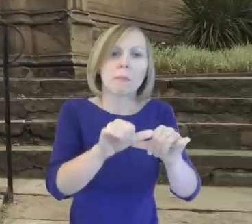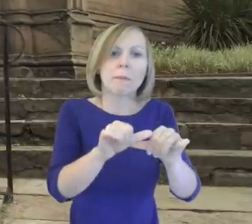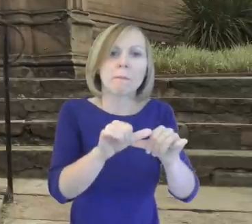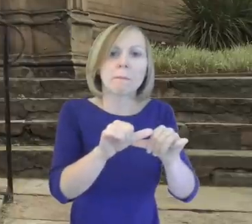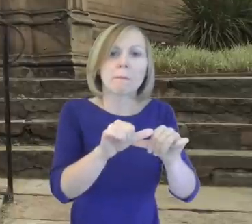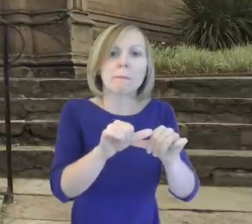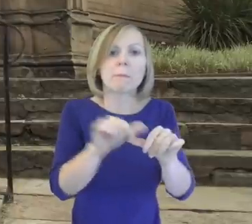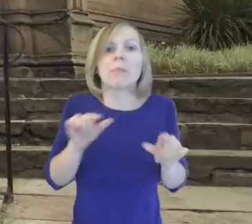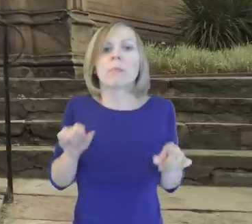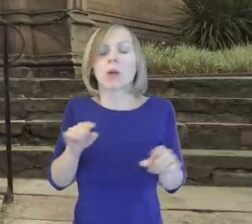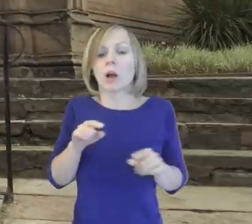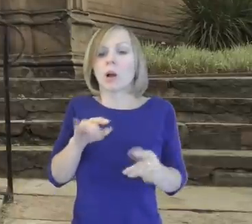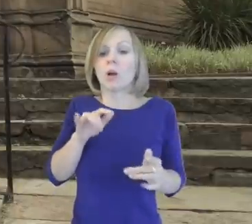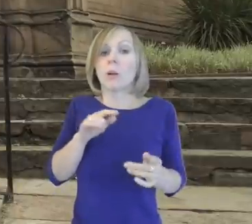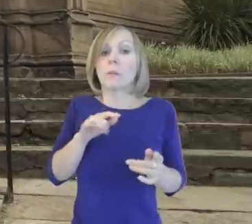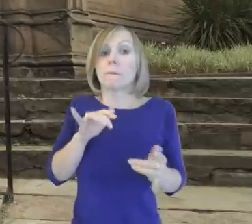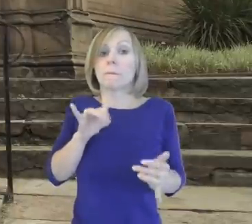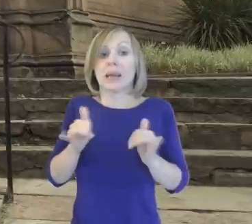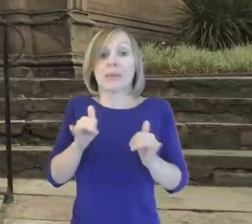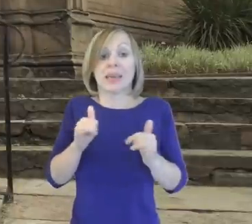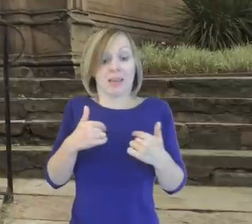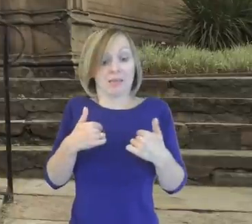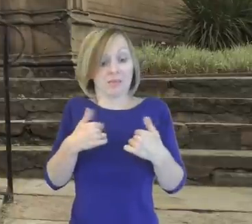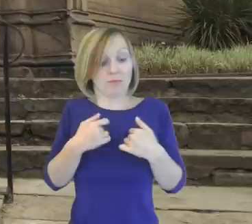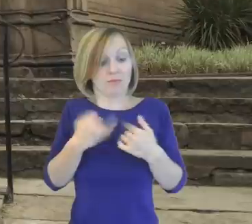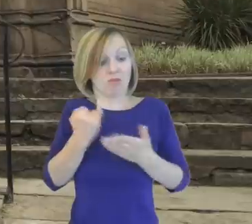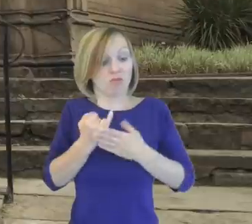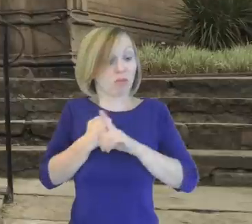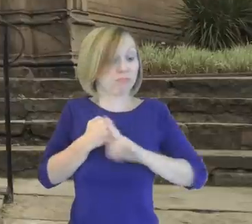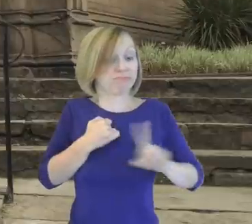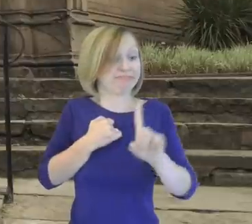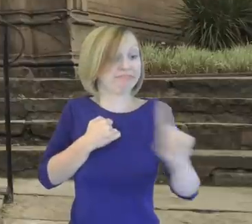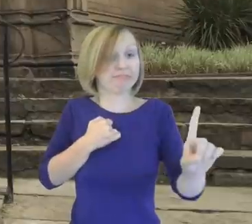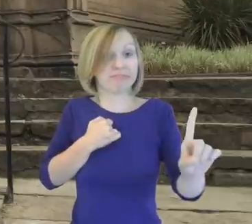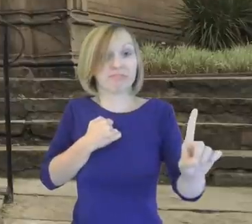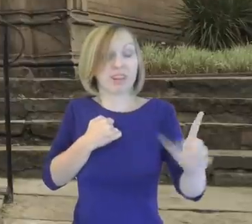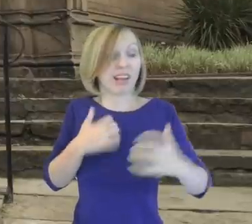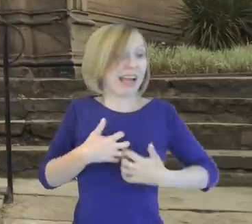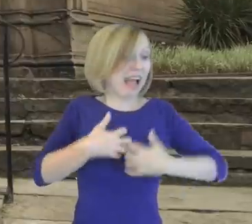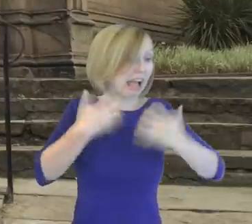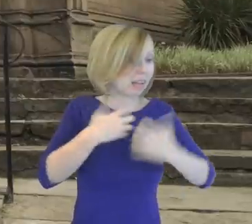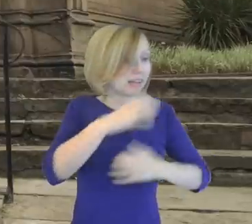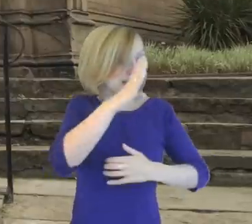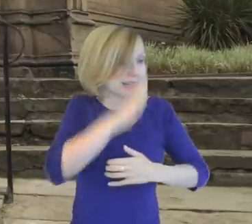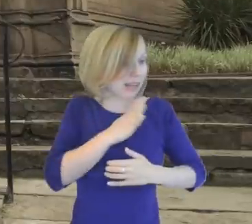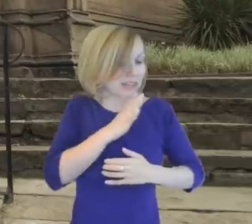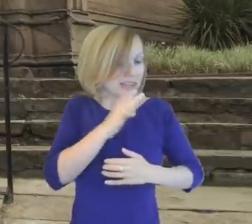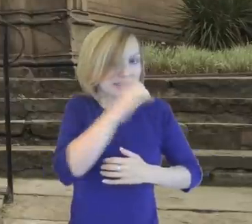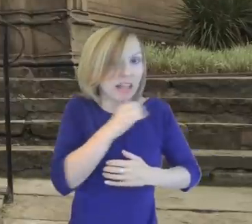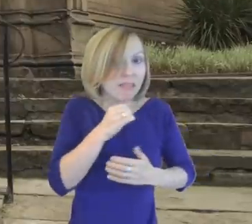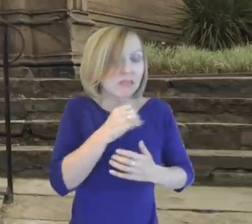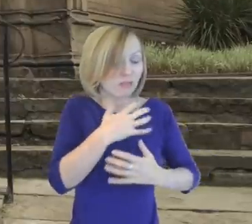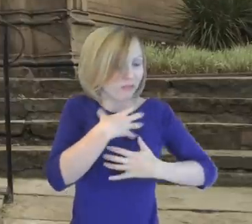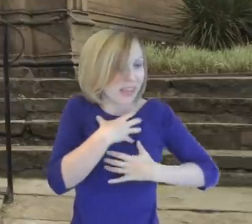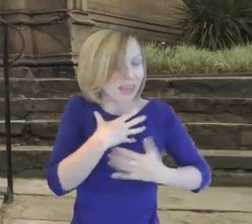wander along streets and roads we ought not to, whilst we might travel the highways and byways of anger or sadness or selfishness